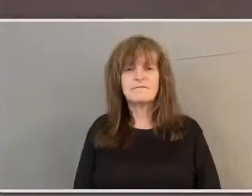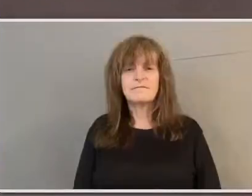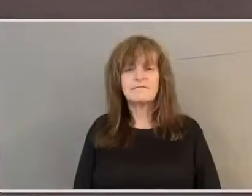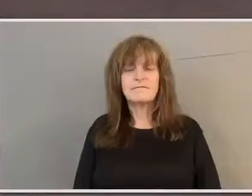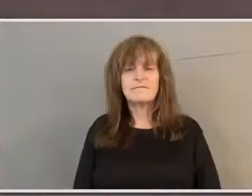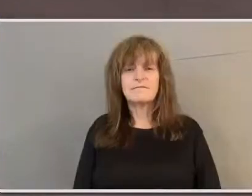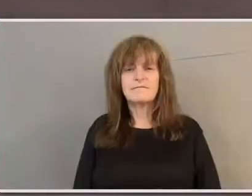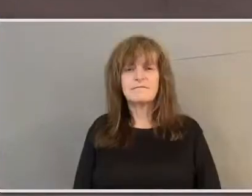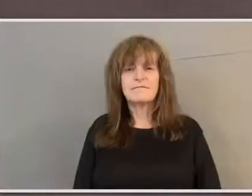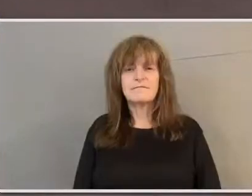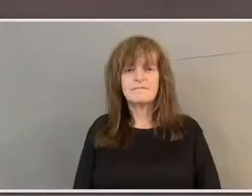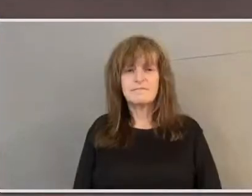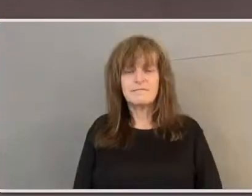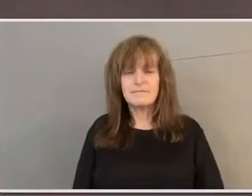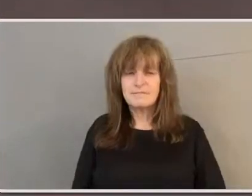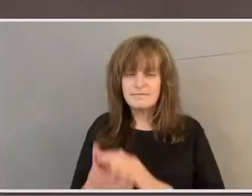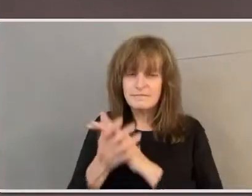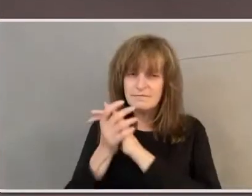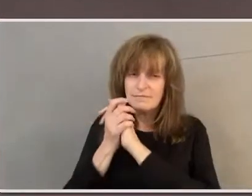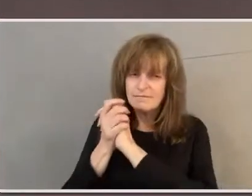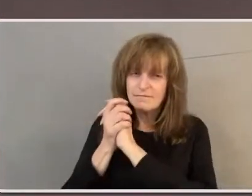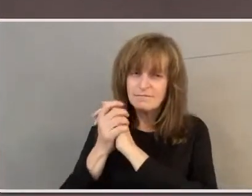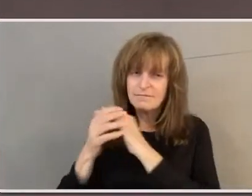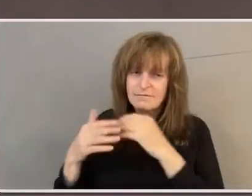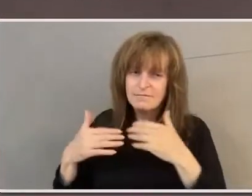Congratulations, Minister Rickford.